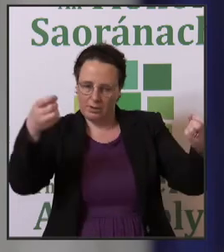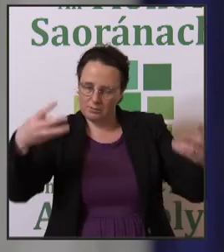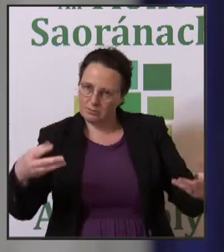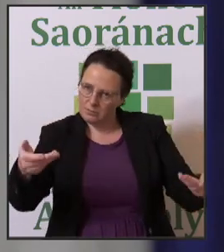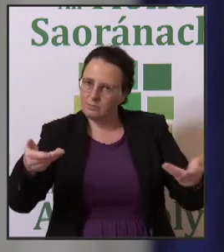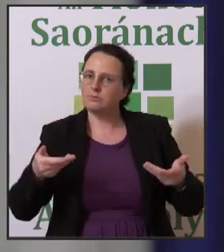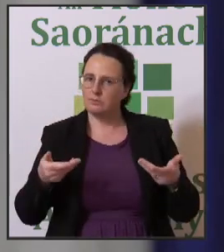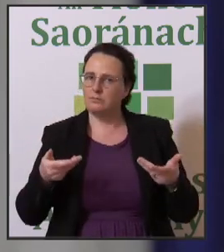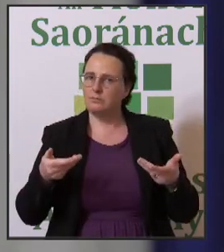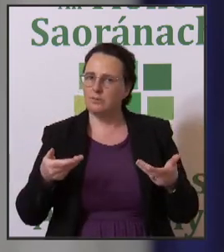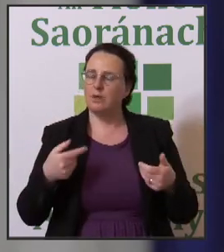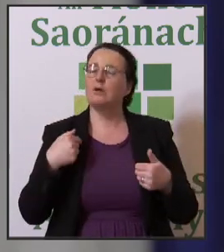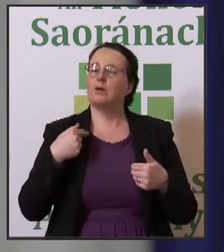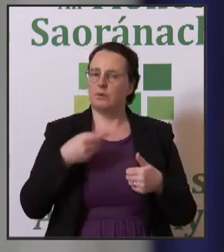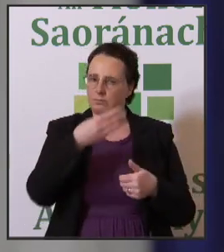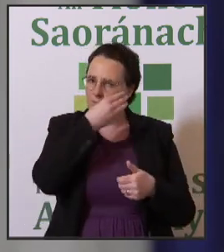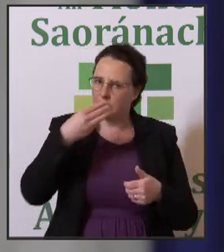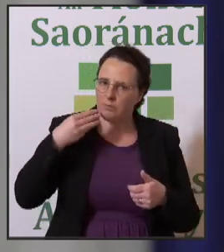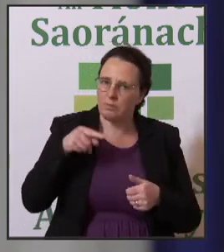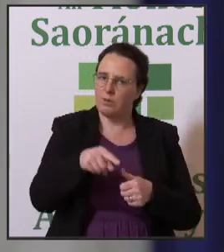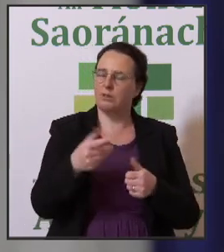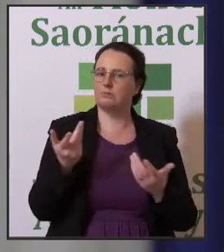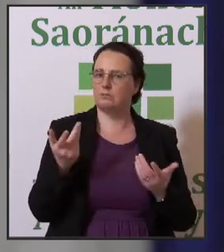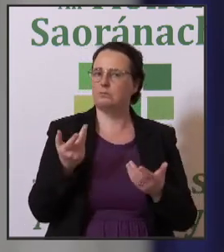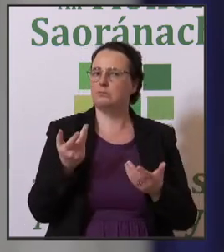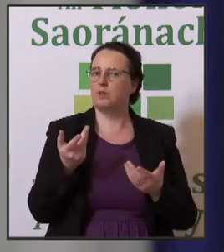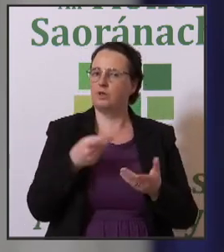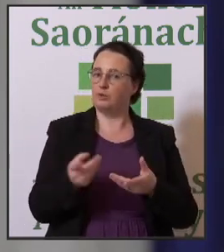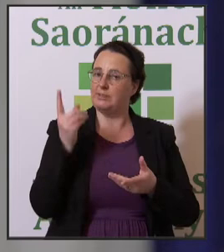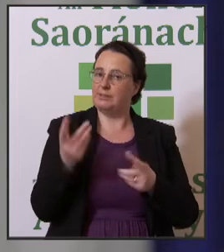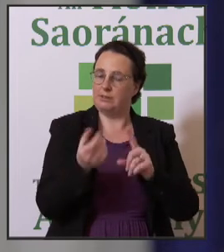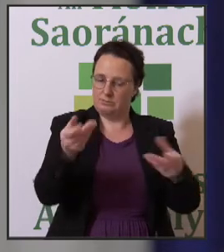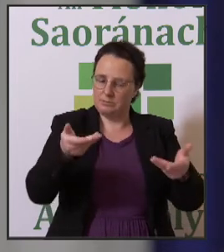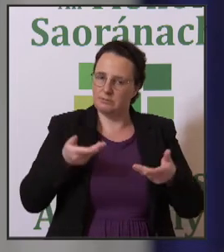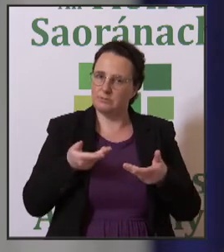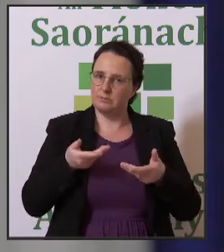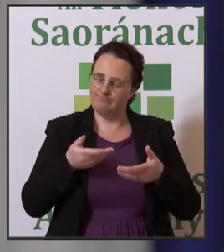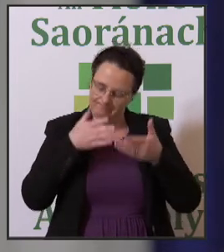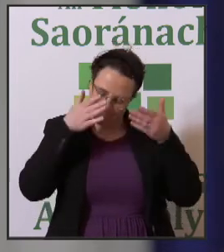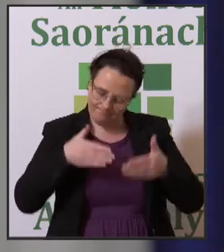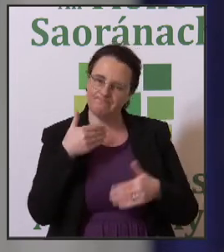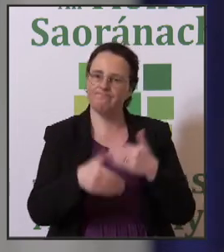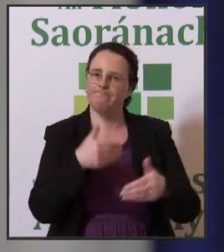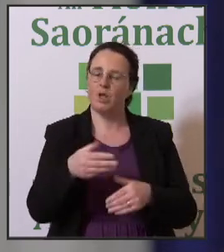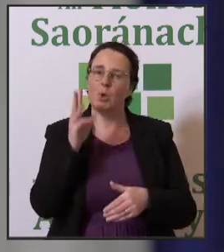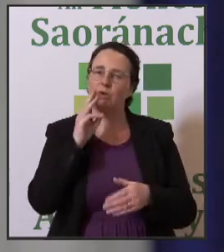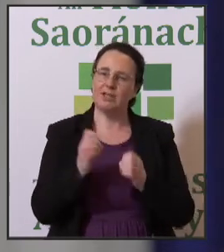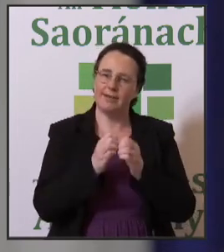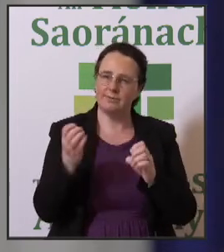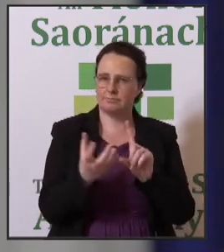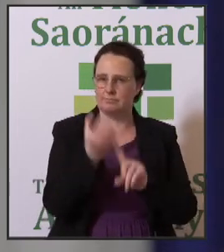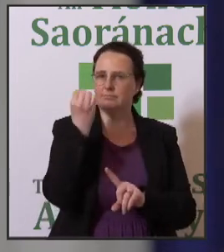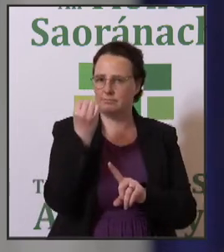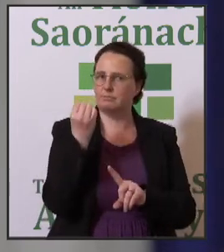have committed to considering seriously the fruits of your endeavours. May I wish you every success in